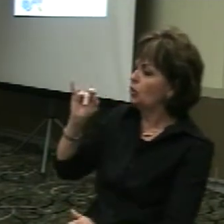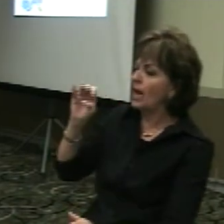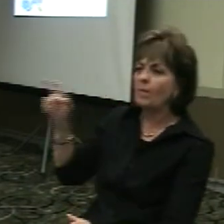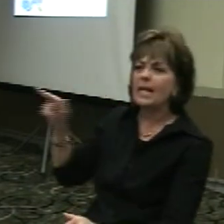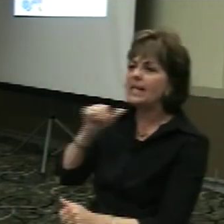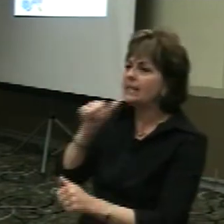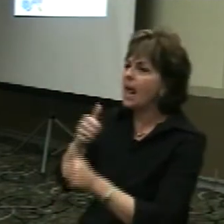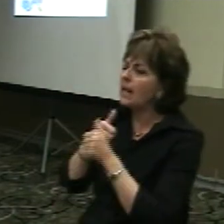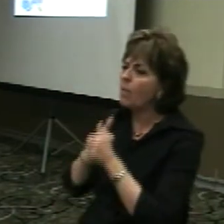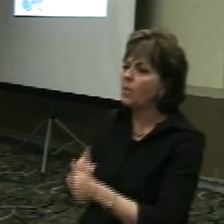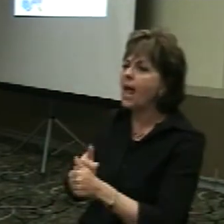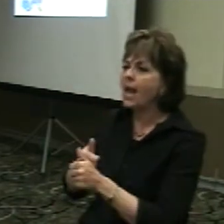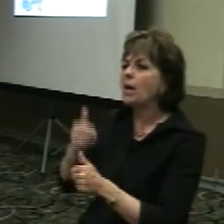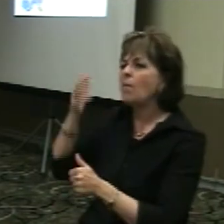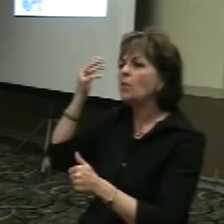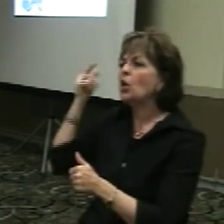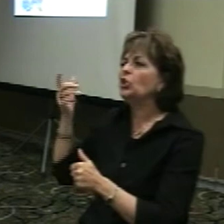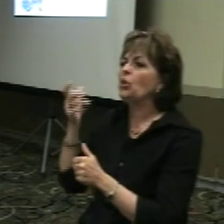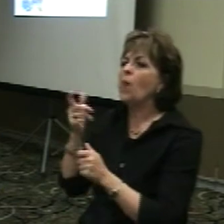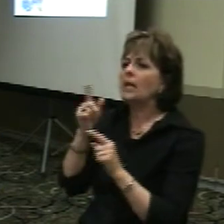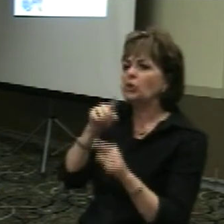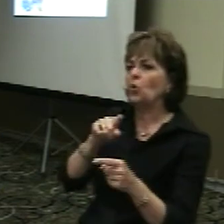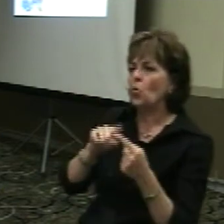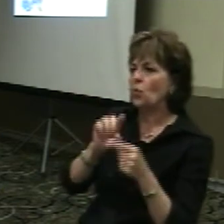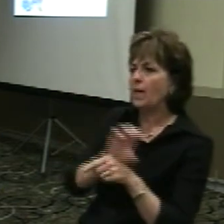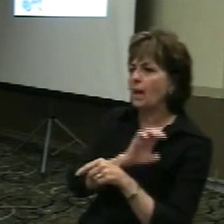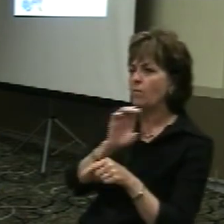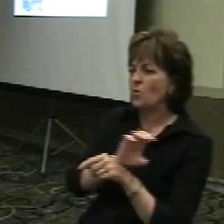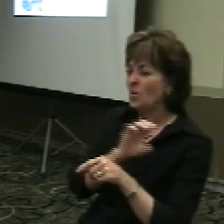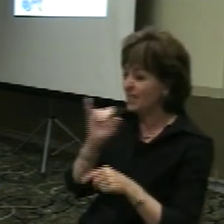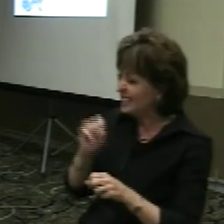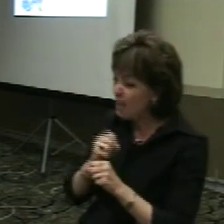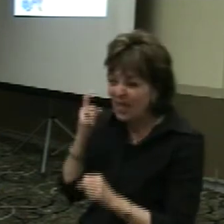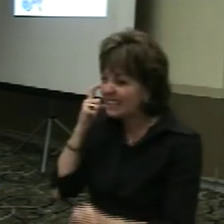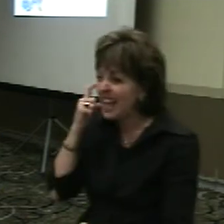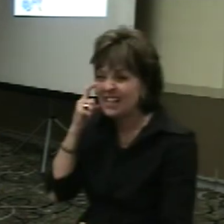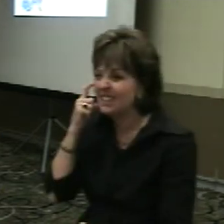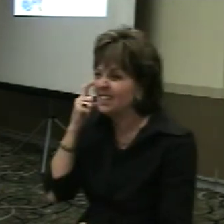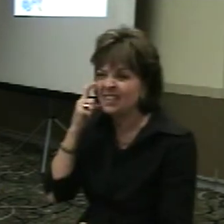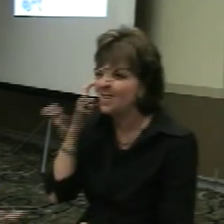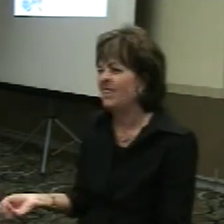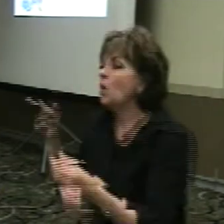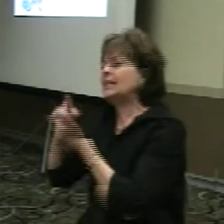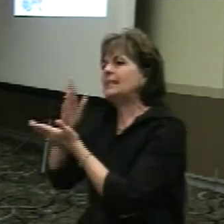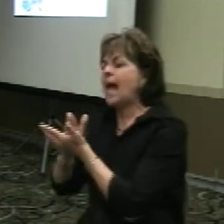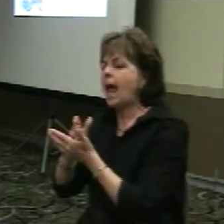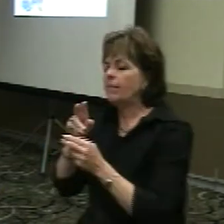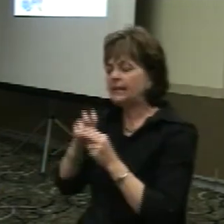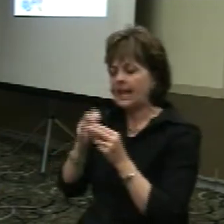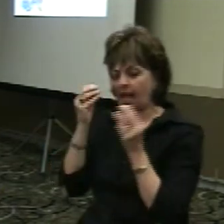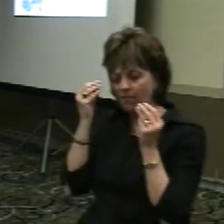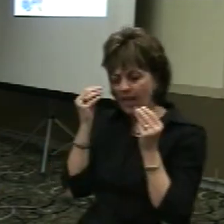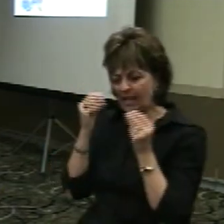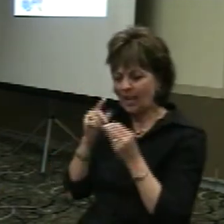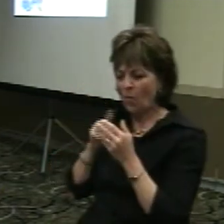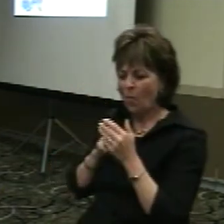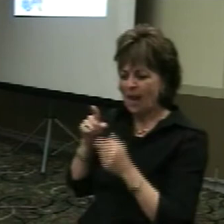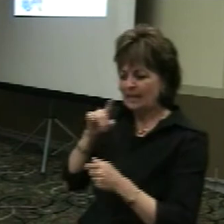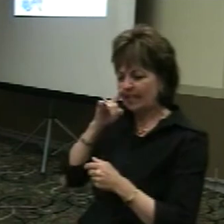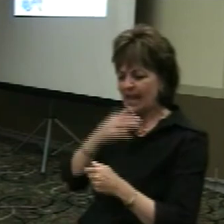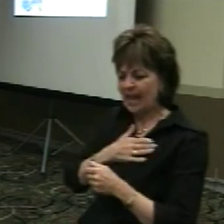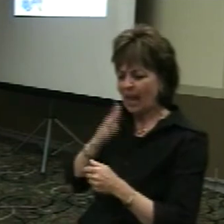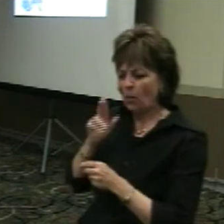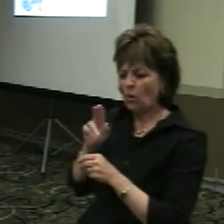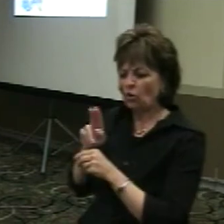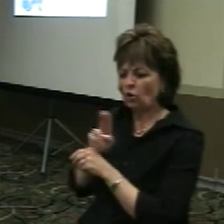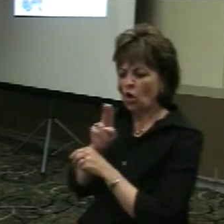computer. Does that make any sense at all? None. Okay? So we've got to stop just sitting down and